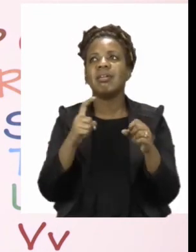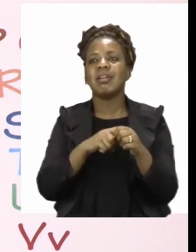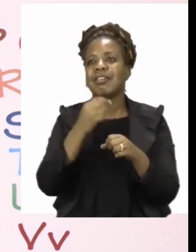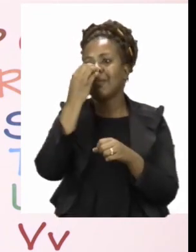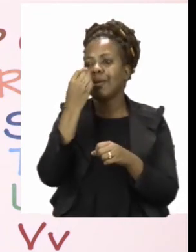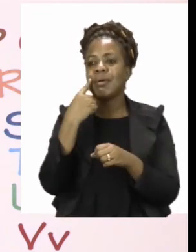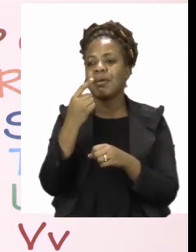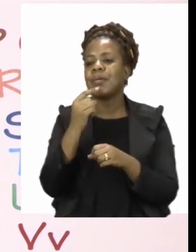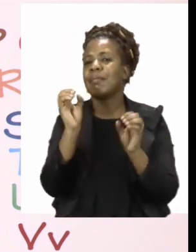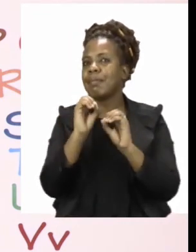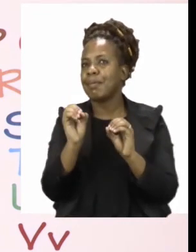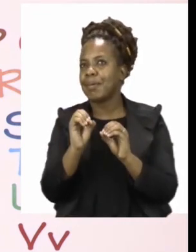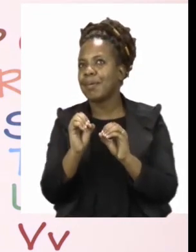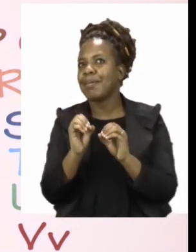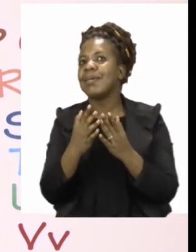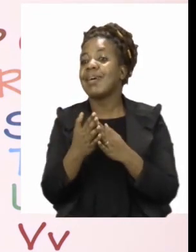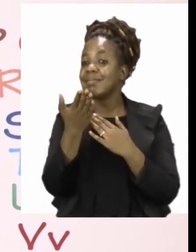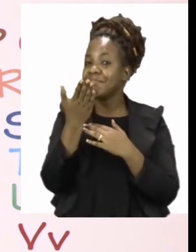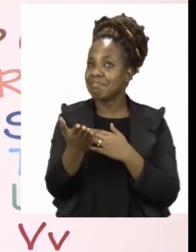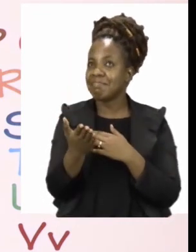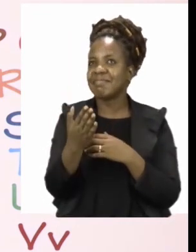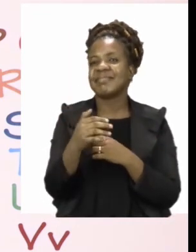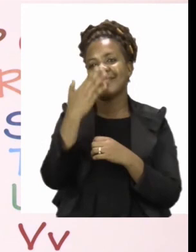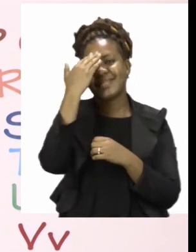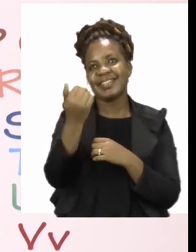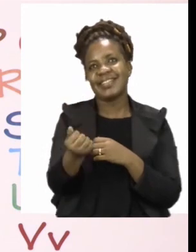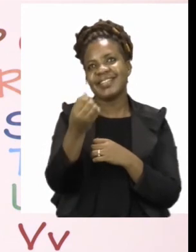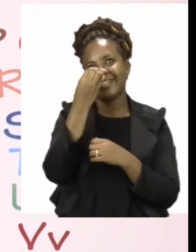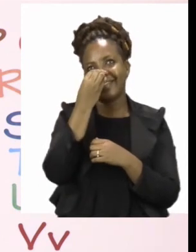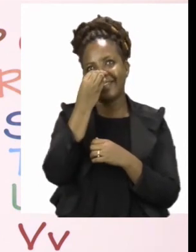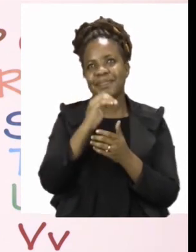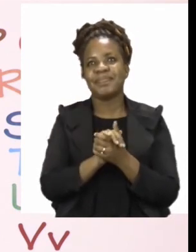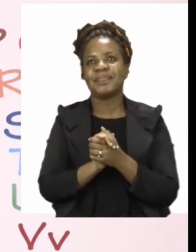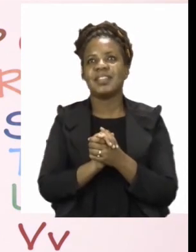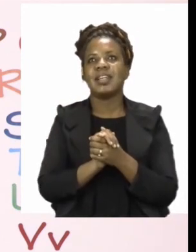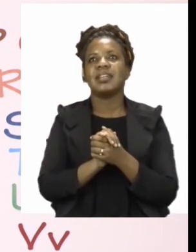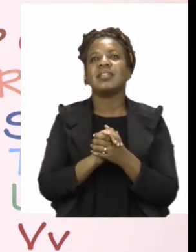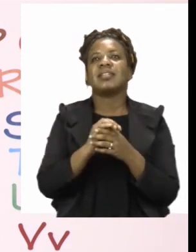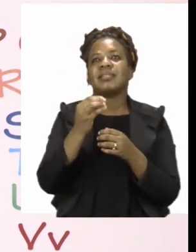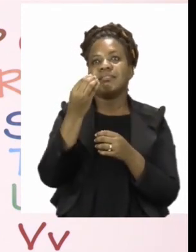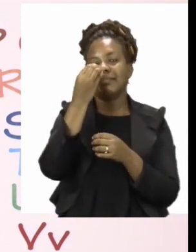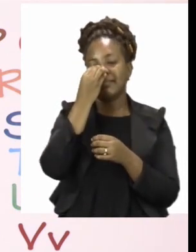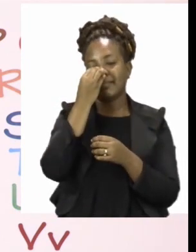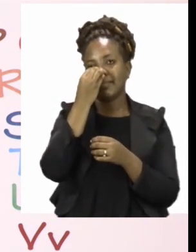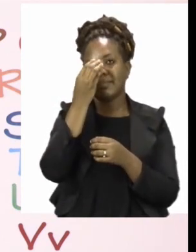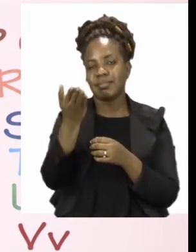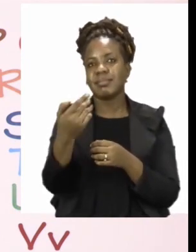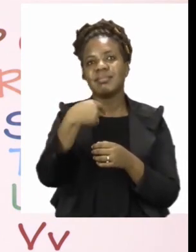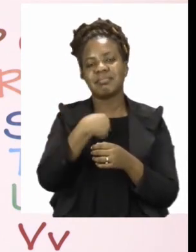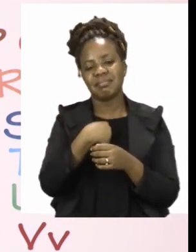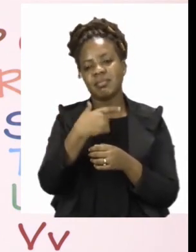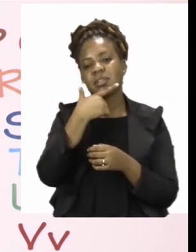distribution list for the attention of pre-primary schools. Topics include family, summer, culture, traditions